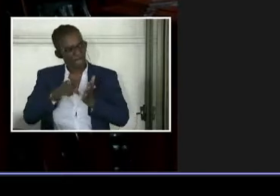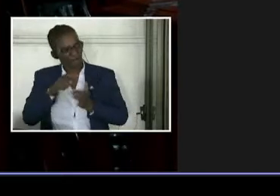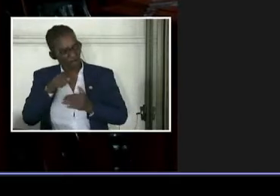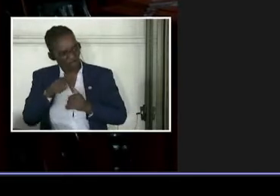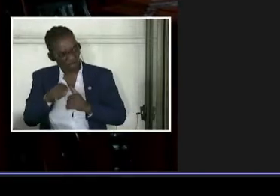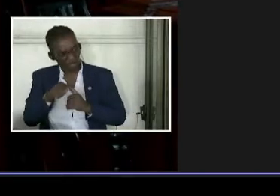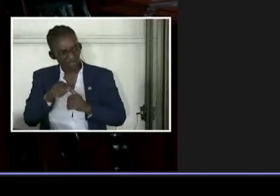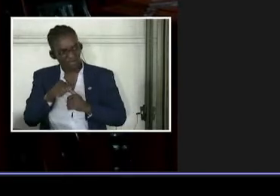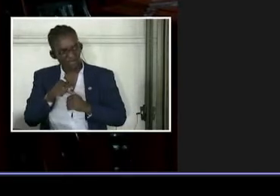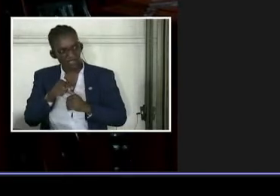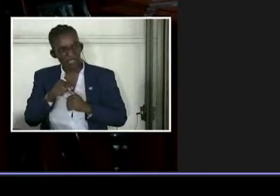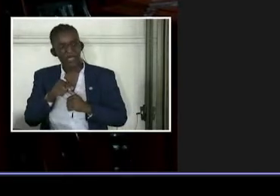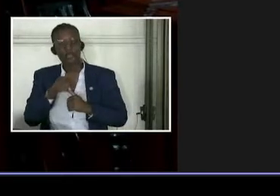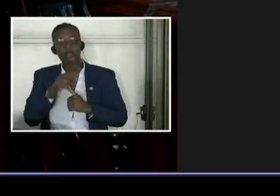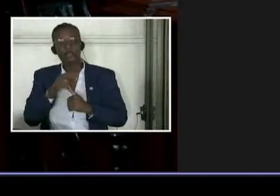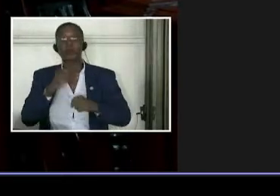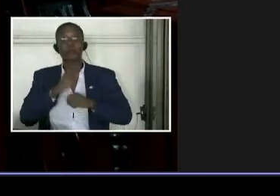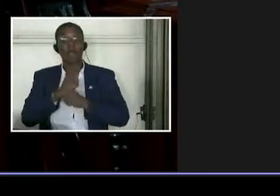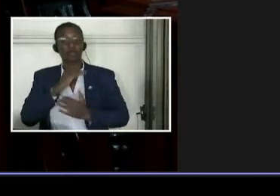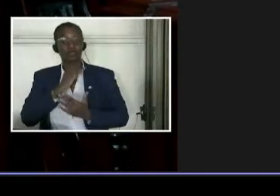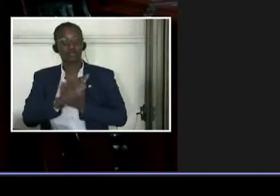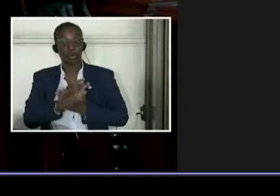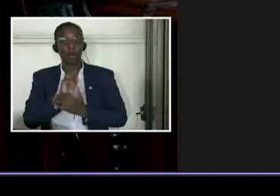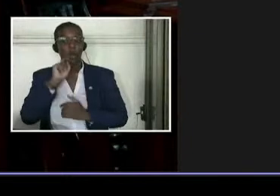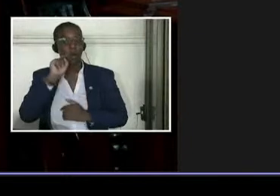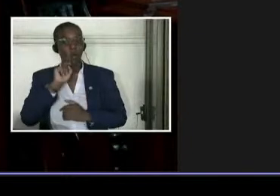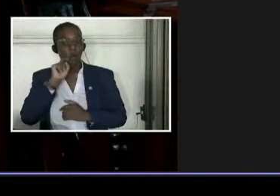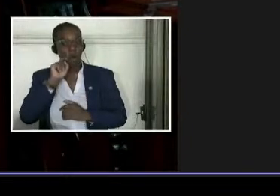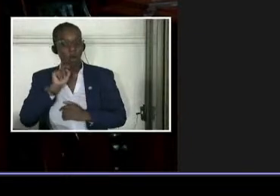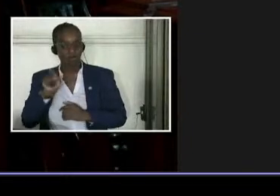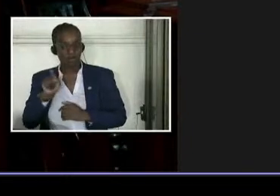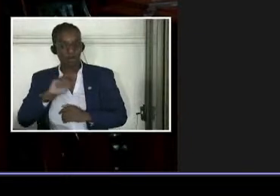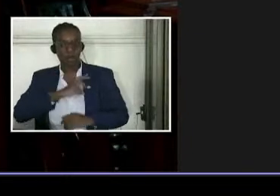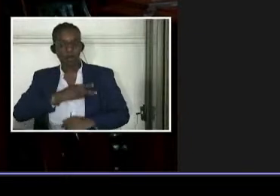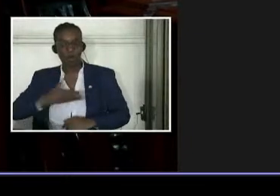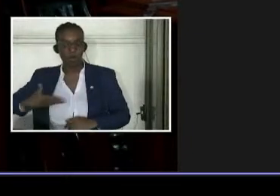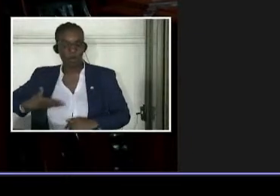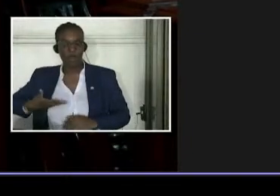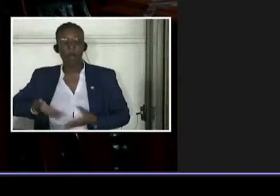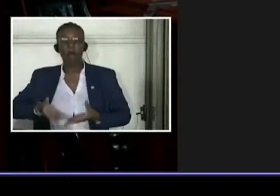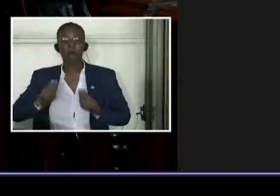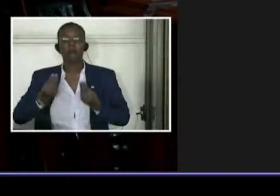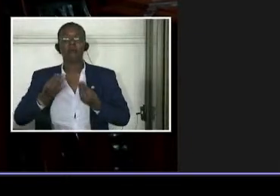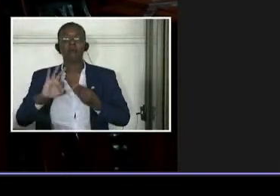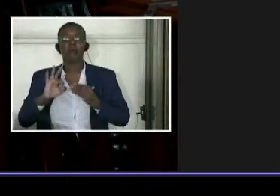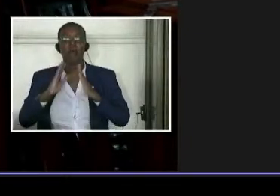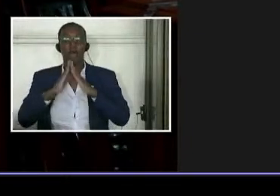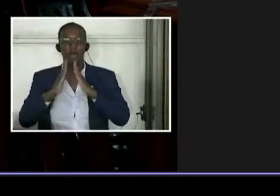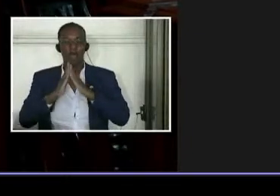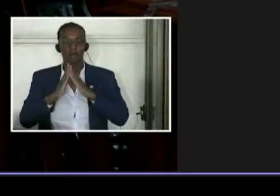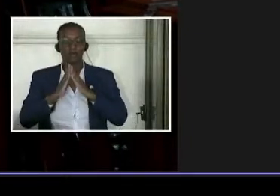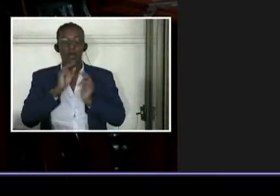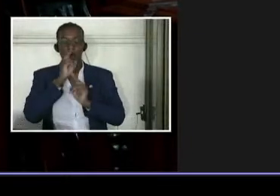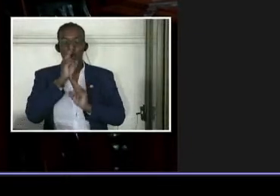tender. But we managed to make sure that Gogo is able to get a house, Honorable